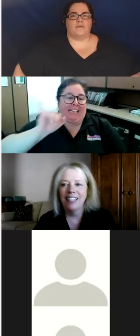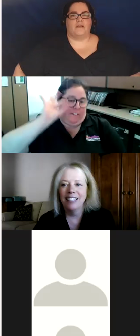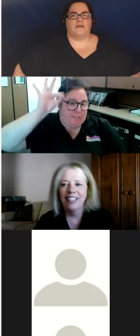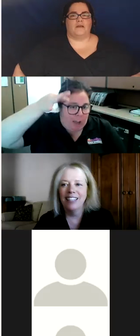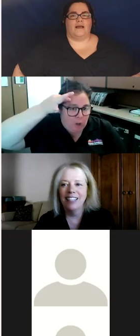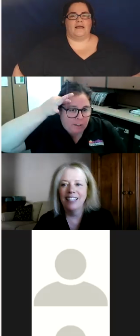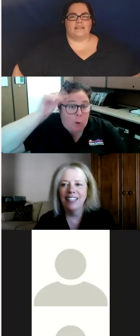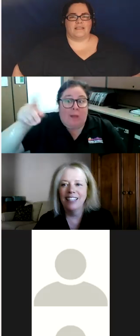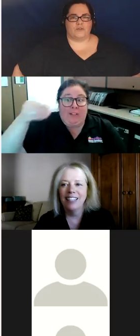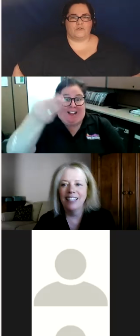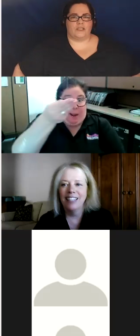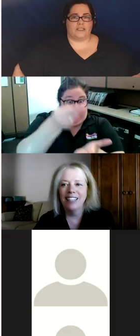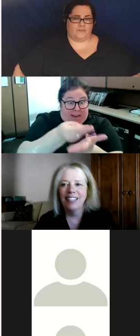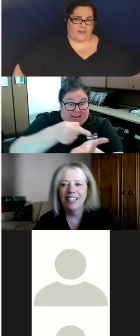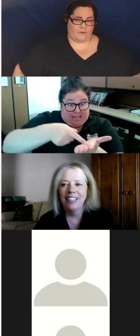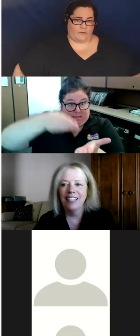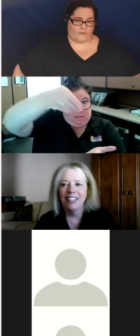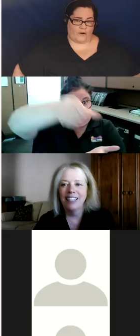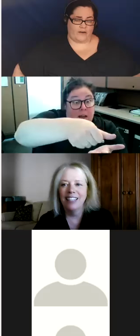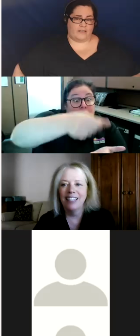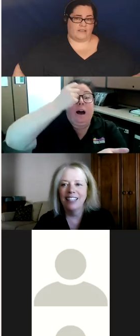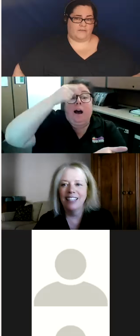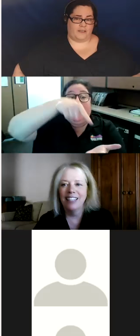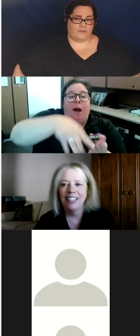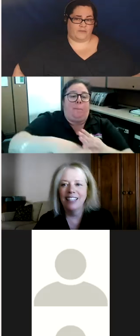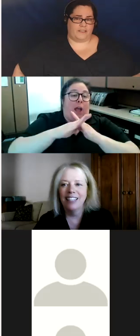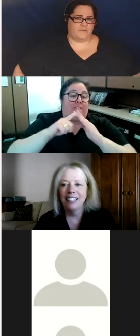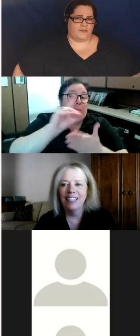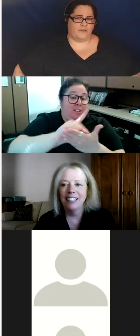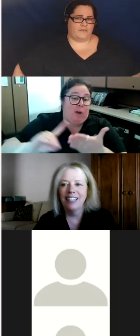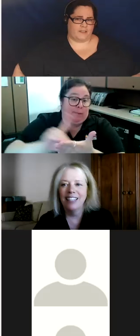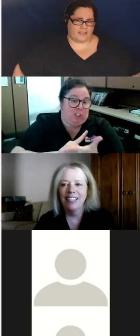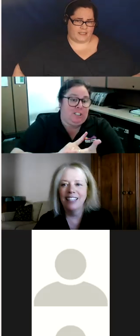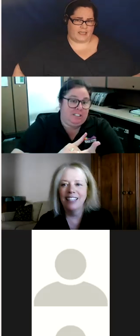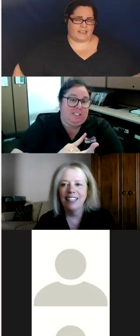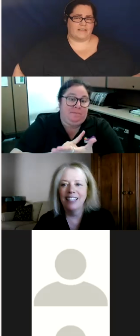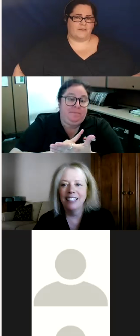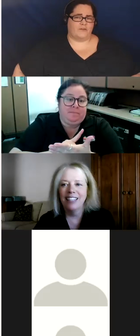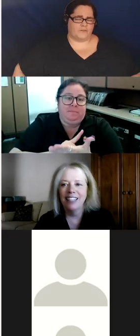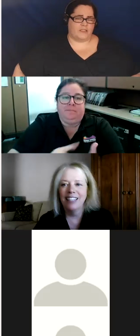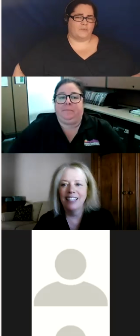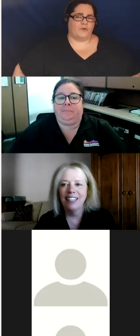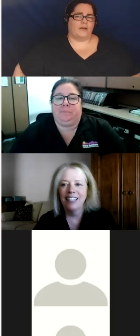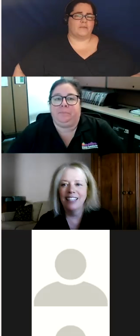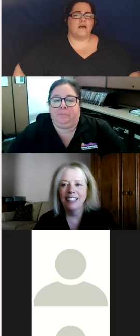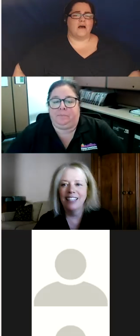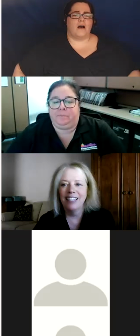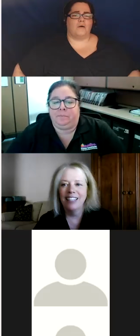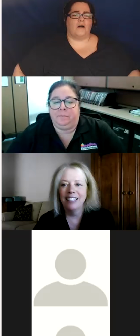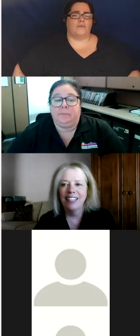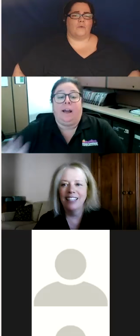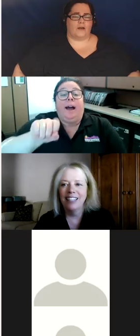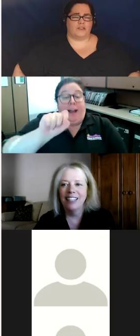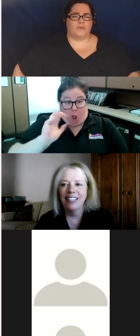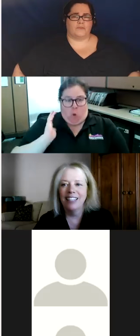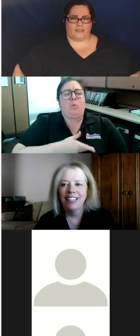interpreting. And Section 504 is federally funded things. Federally funded programs